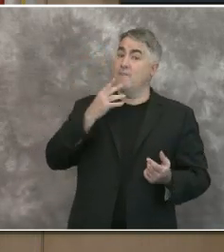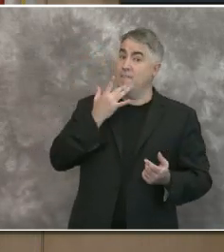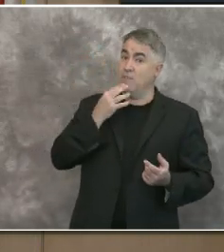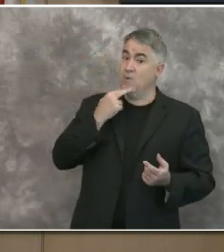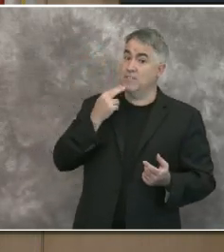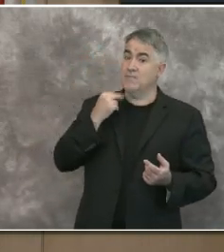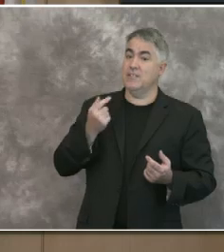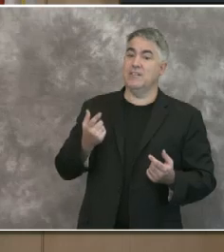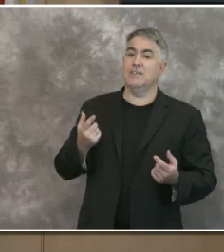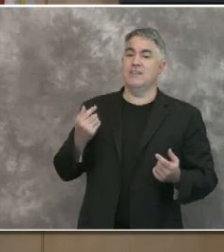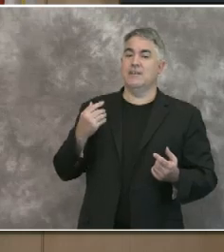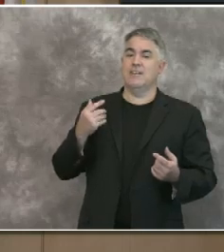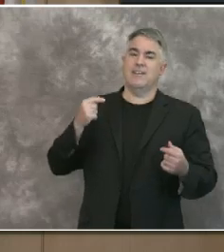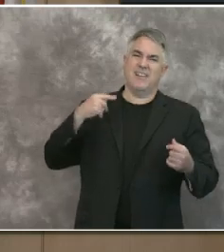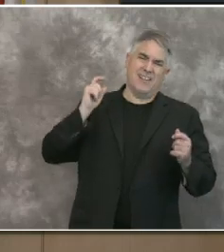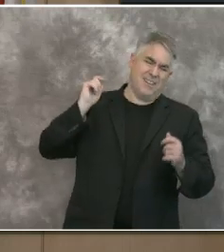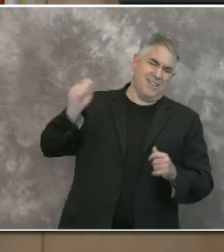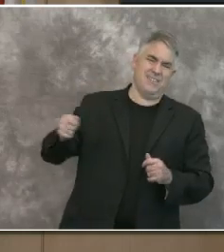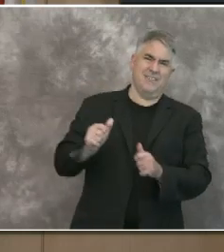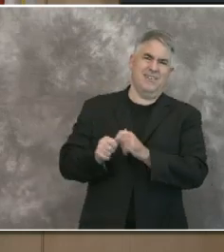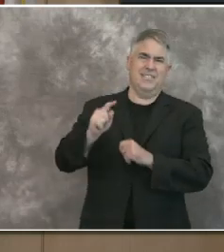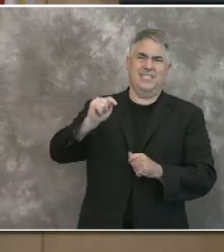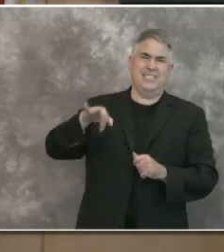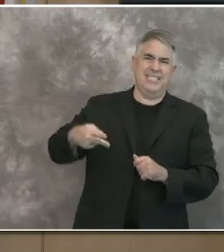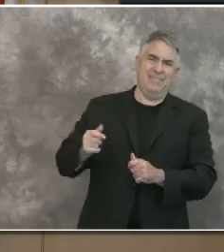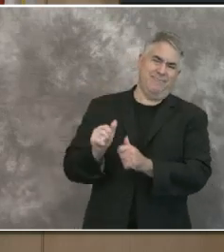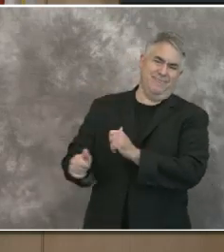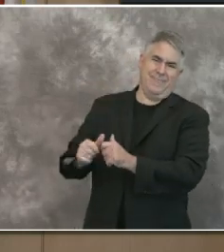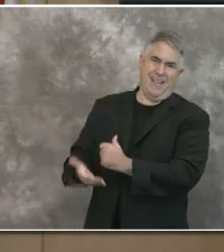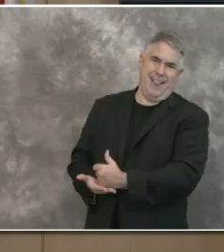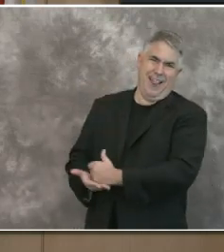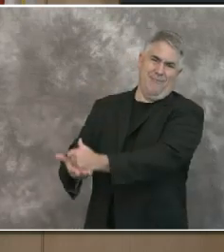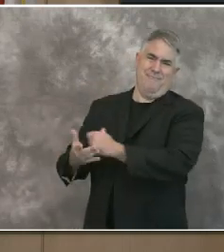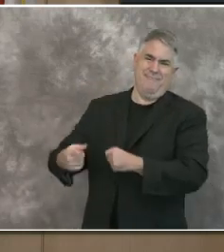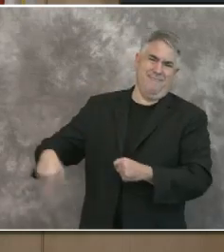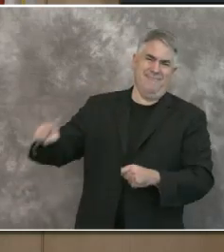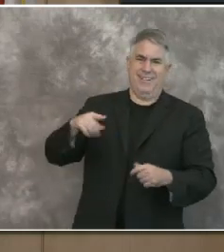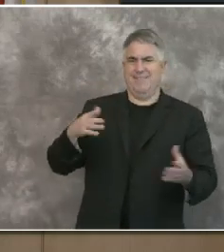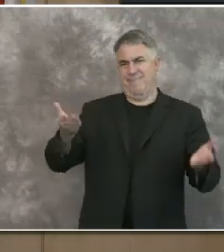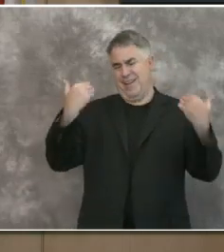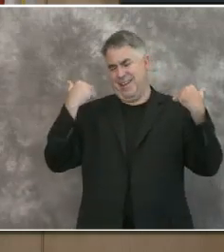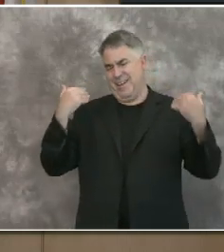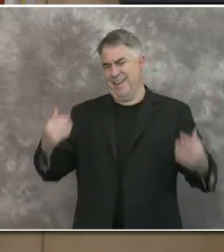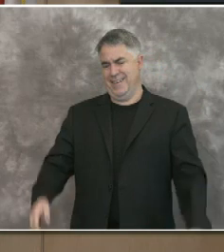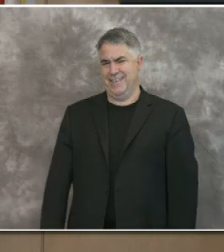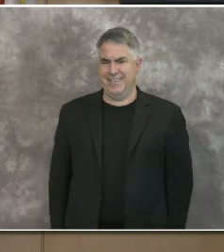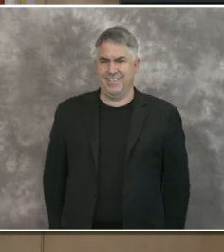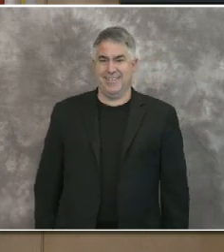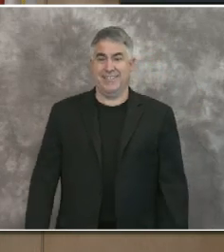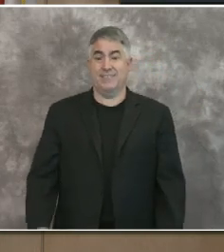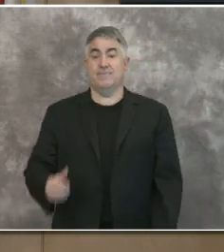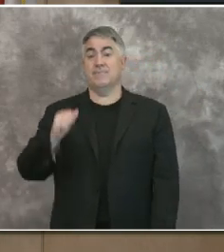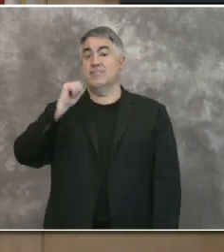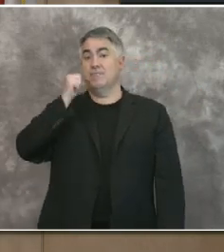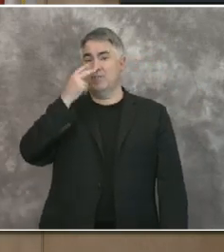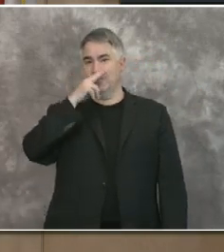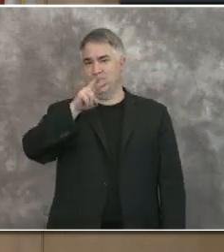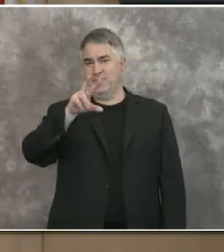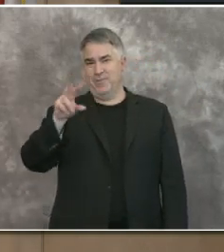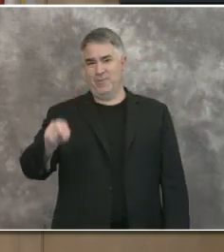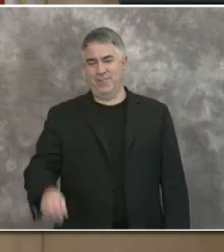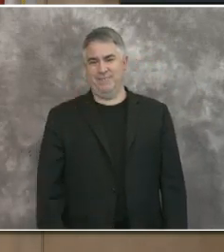tip. These folks have been waiting a long time to get to this point. So we'll see you tomorrow at 2:30. Thank you.